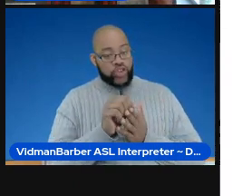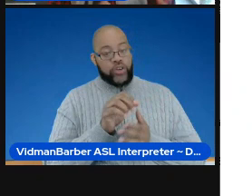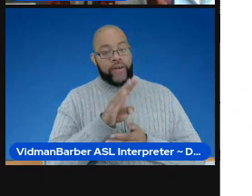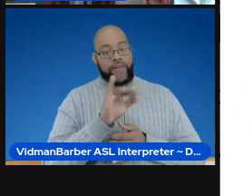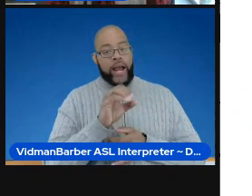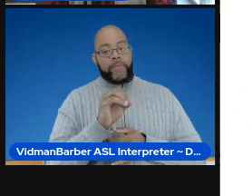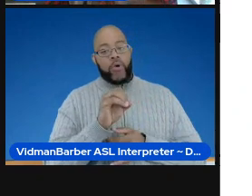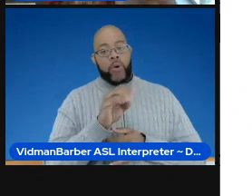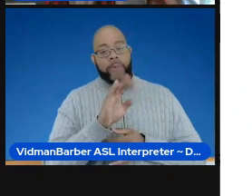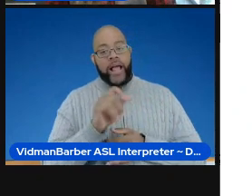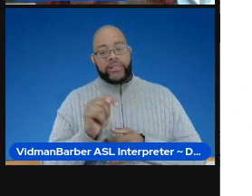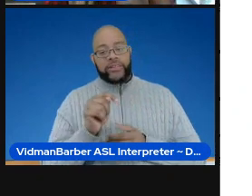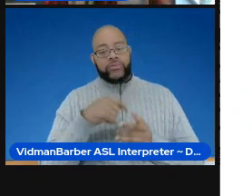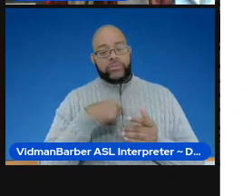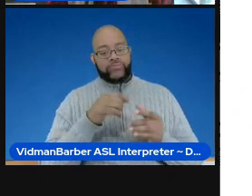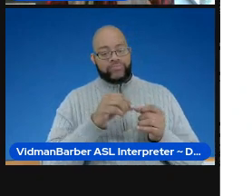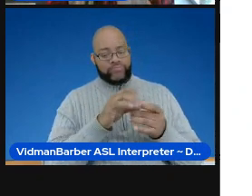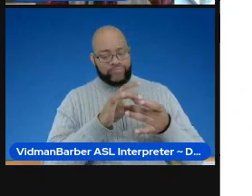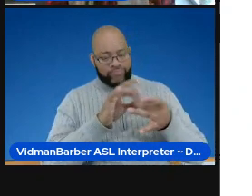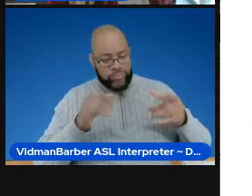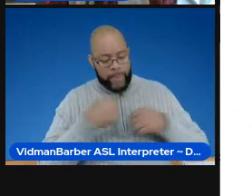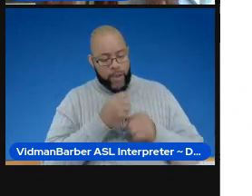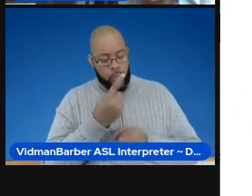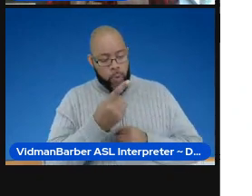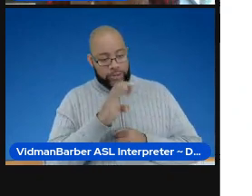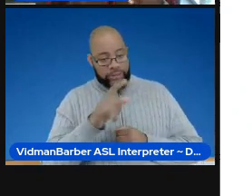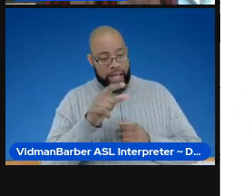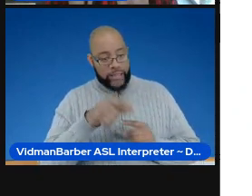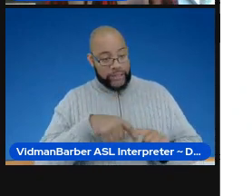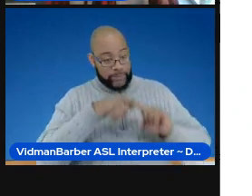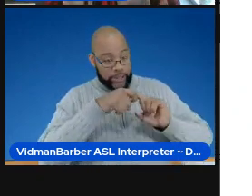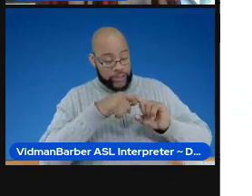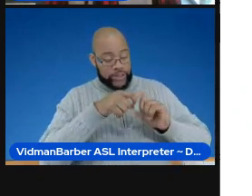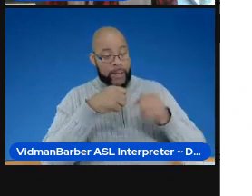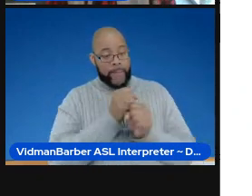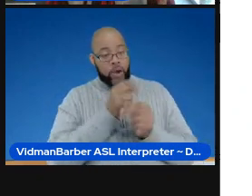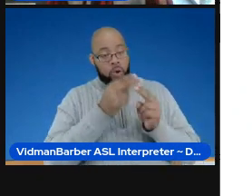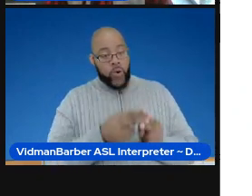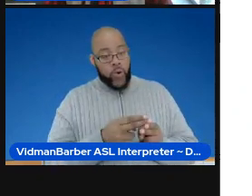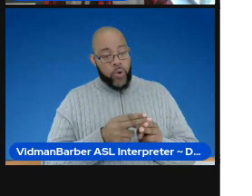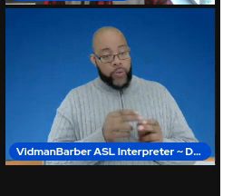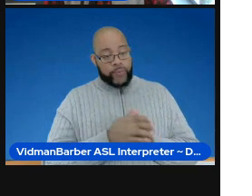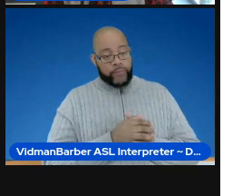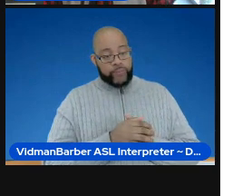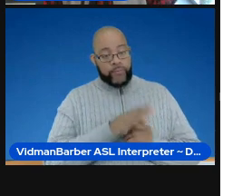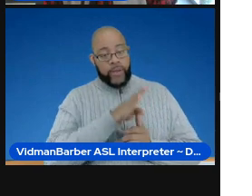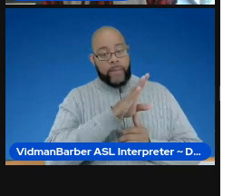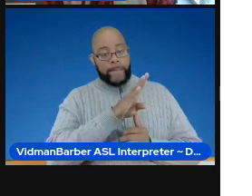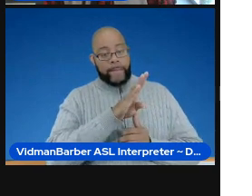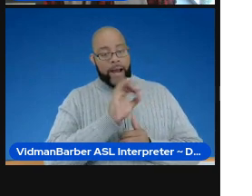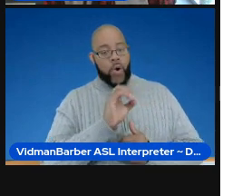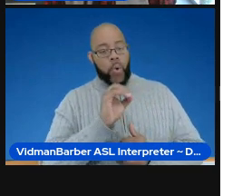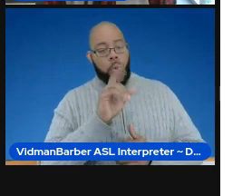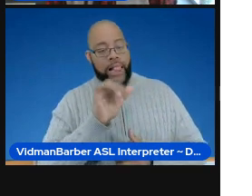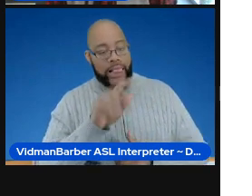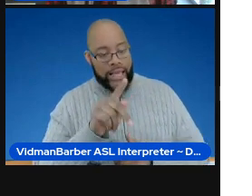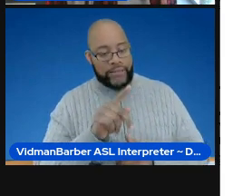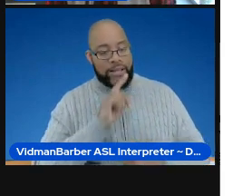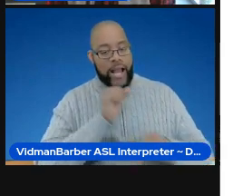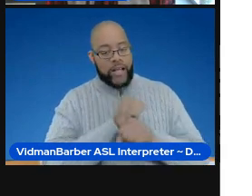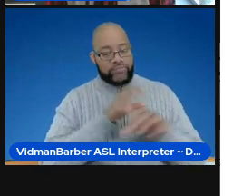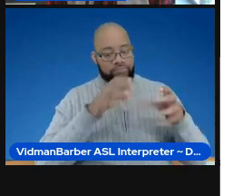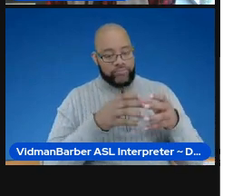We disaggregate the tumor in order to make a single-cell suspension, create what we call a bioink that actually consists